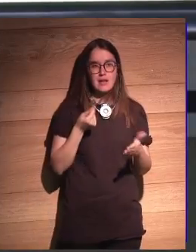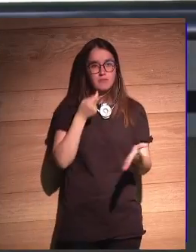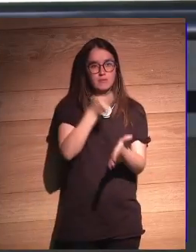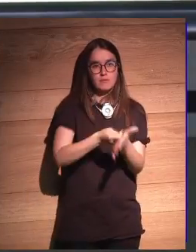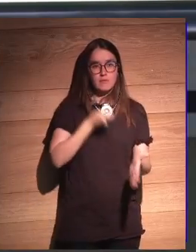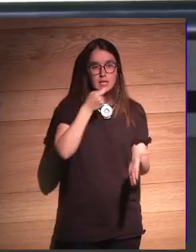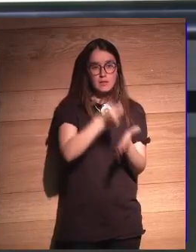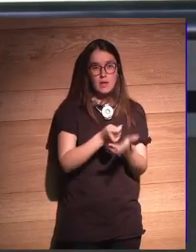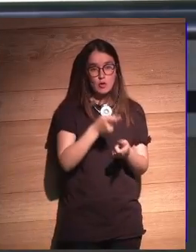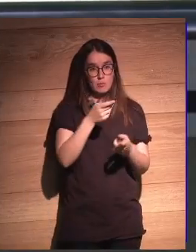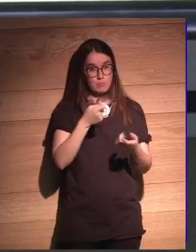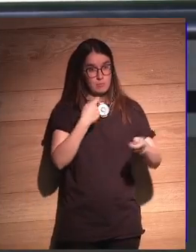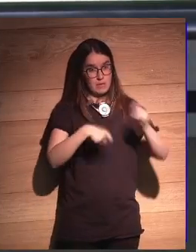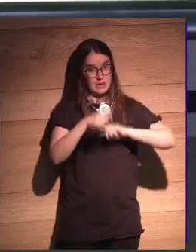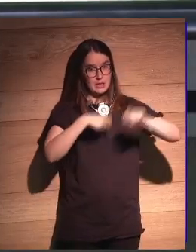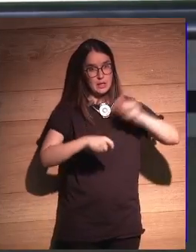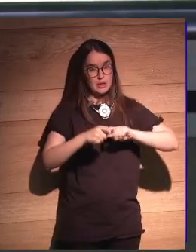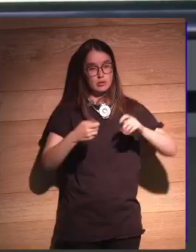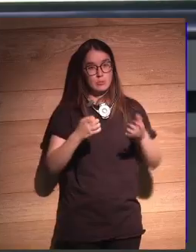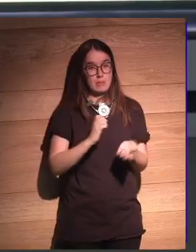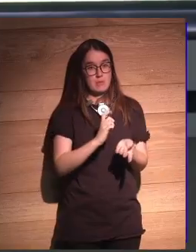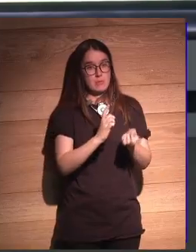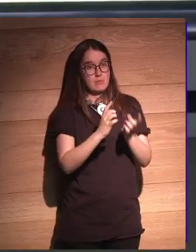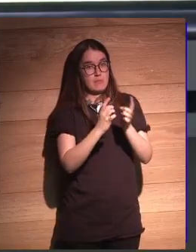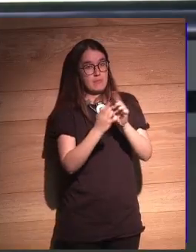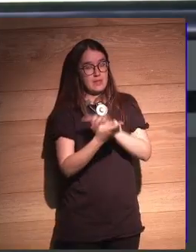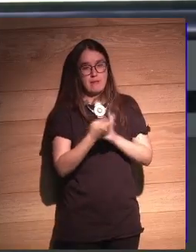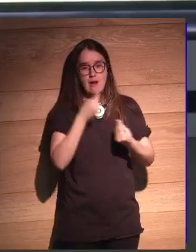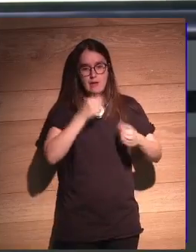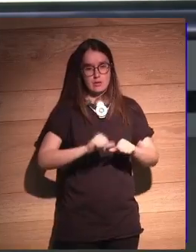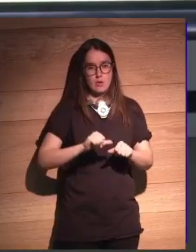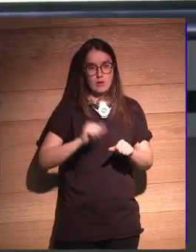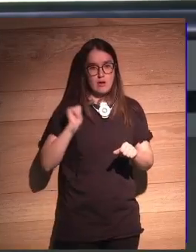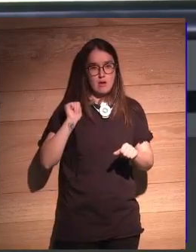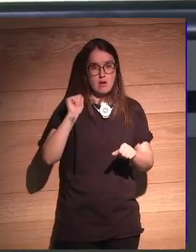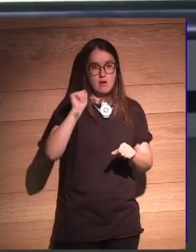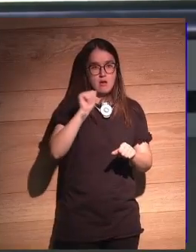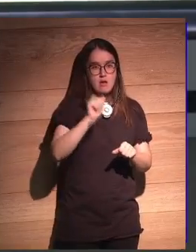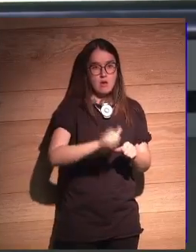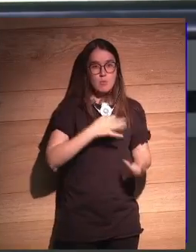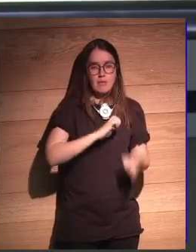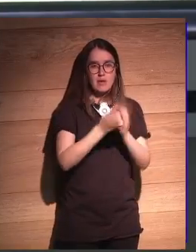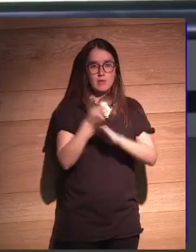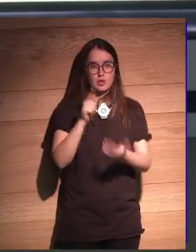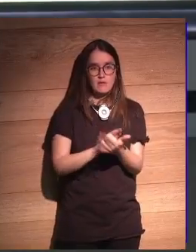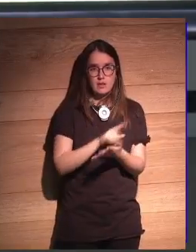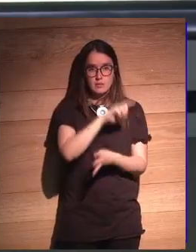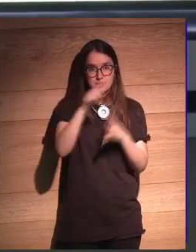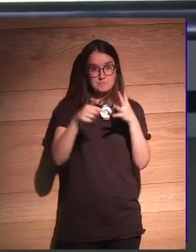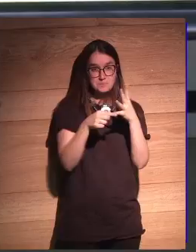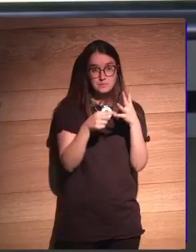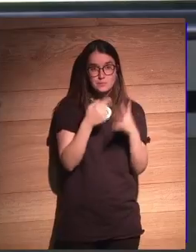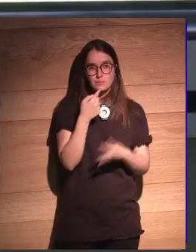history. And we can find ways to change it again. Fourth, we argue that we need to